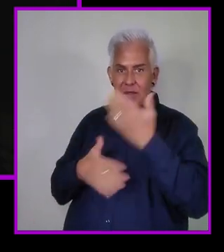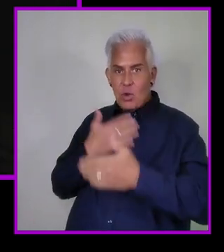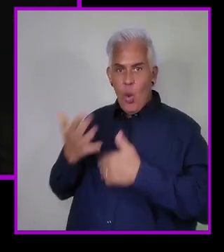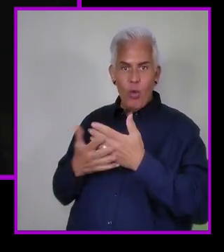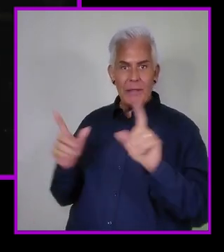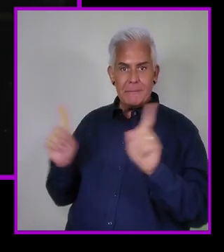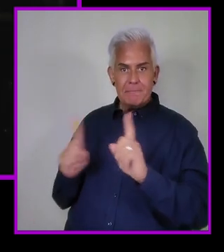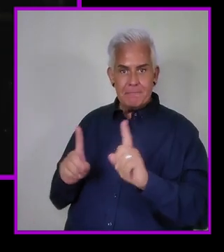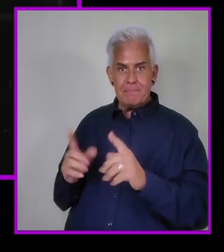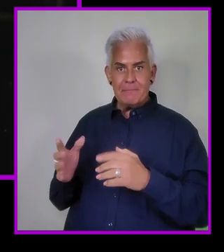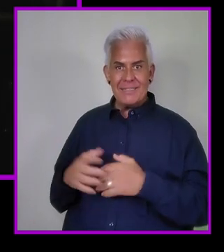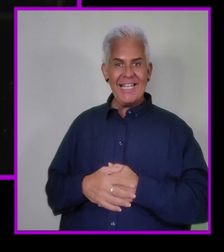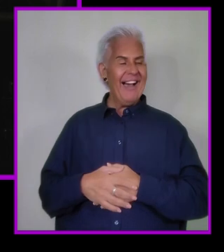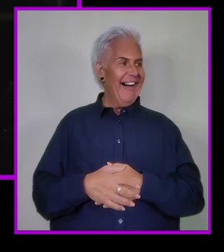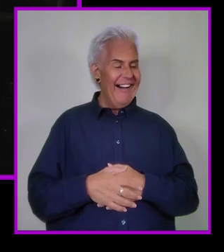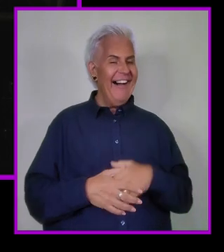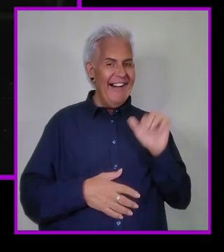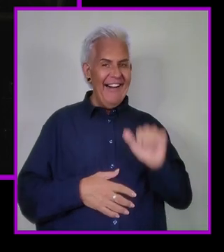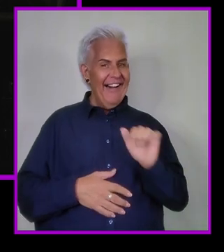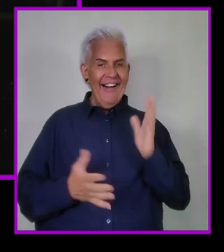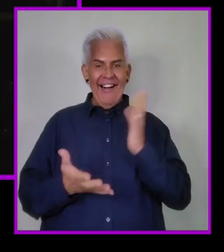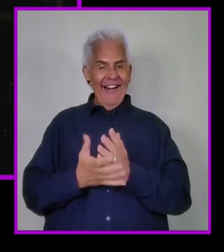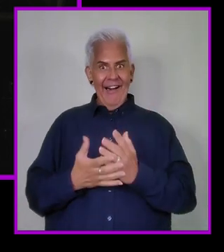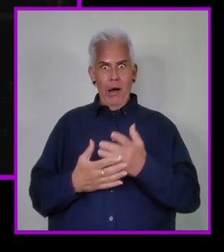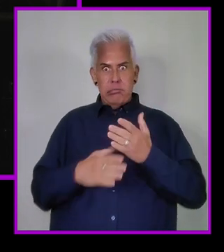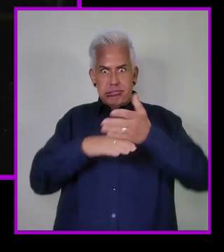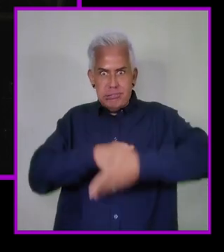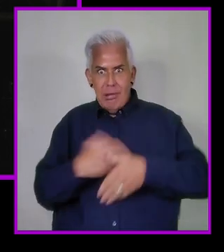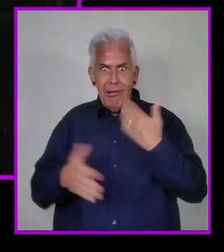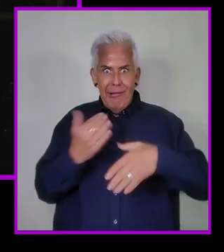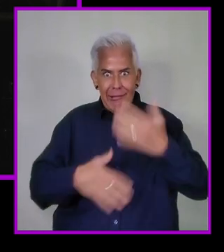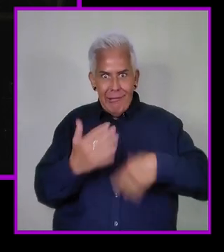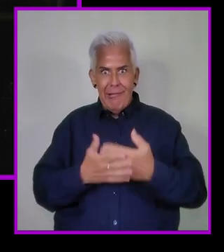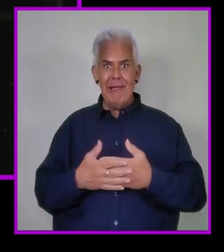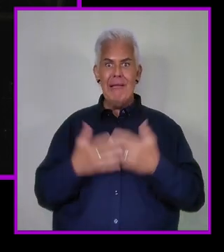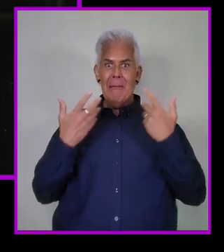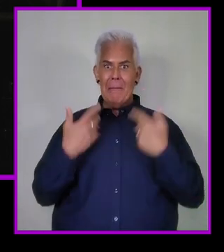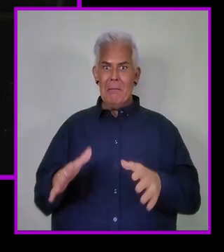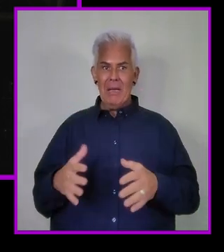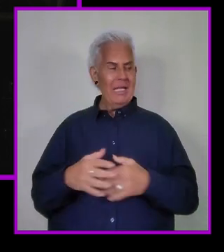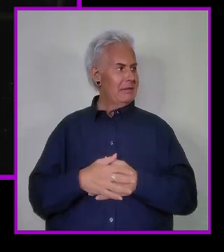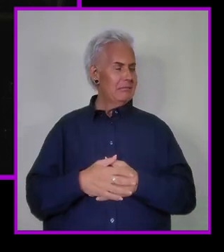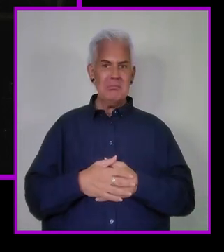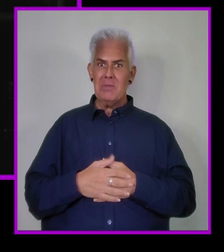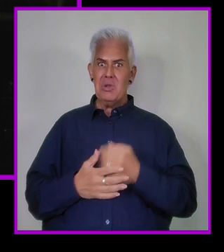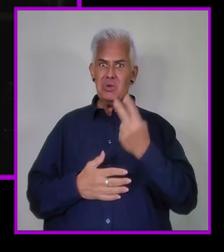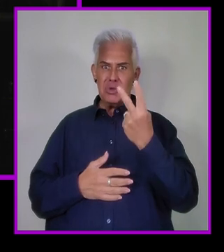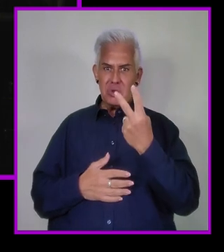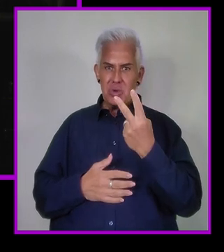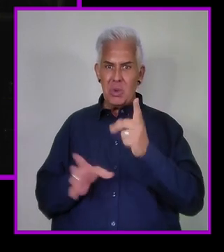able to tell, is that something that you... Yeah, it's an absolute machine, as you know. I think I've been two and a bit years.